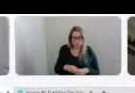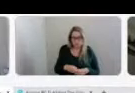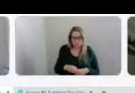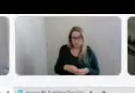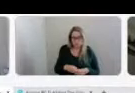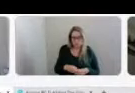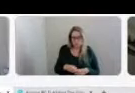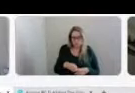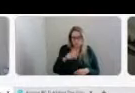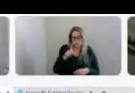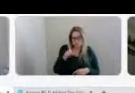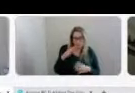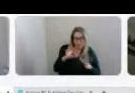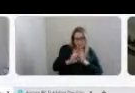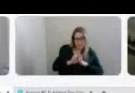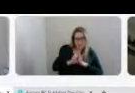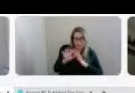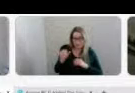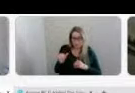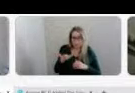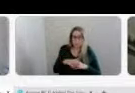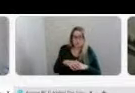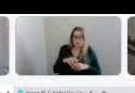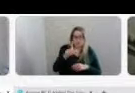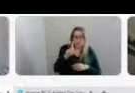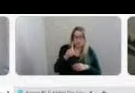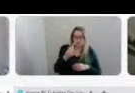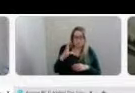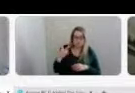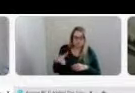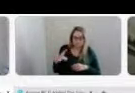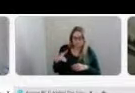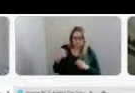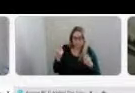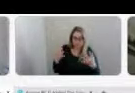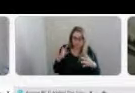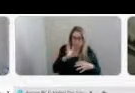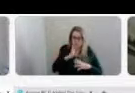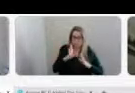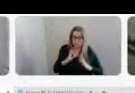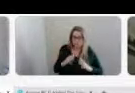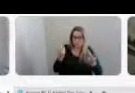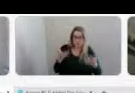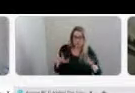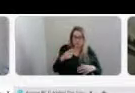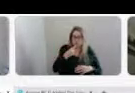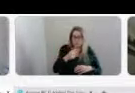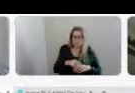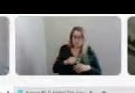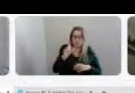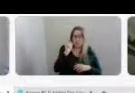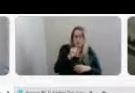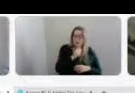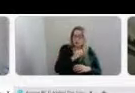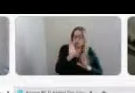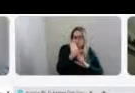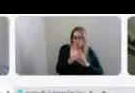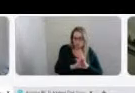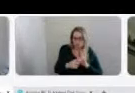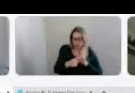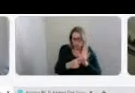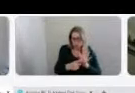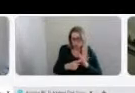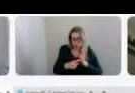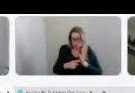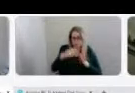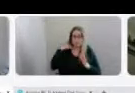one glaring example of this is the proposed ld 17 as so many speakers have already pointed out the arizona constitution requires a district be